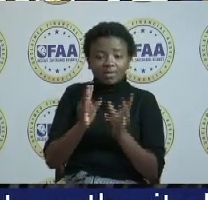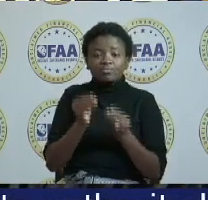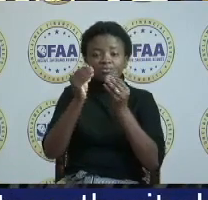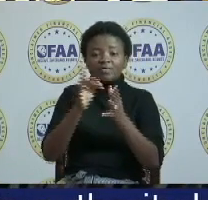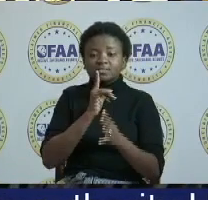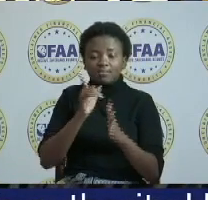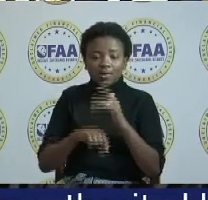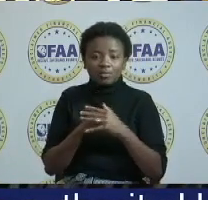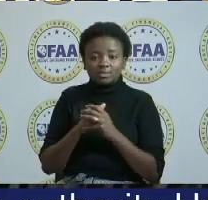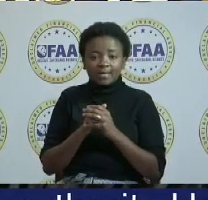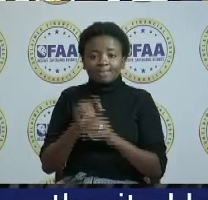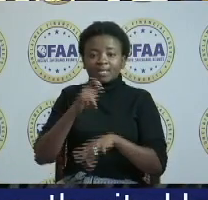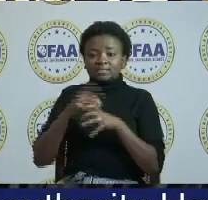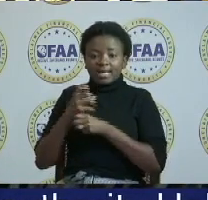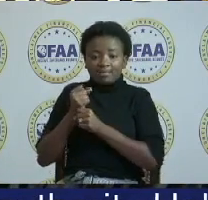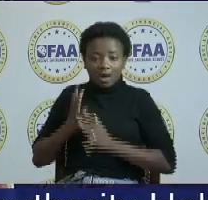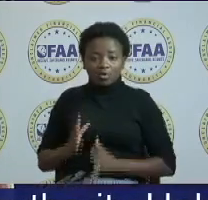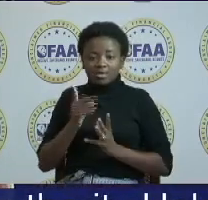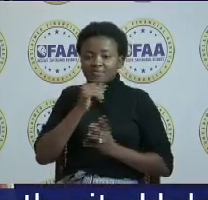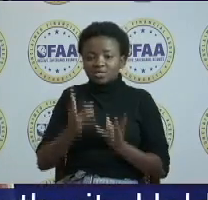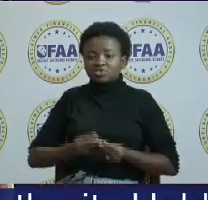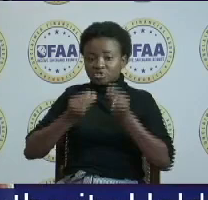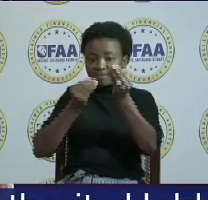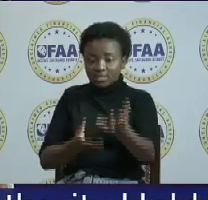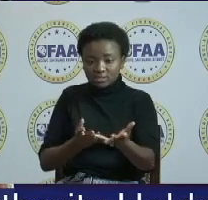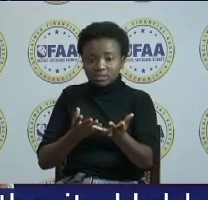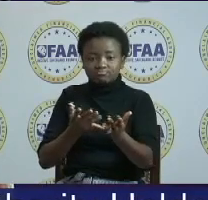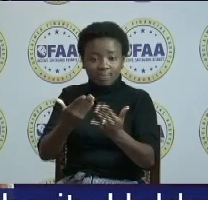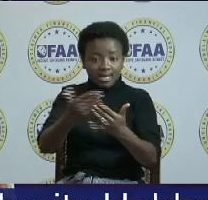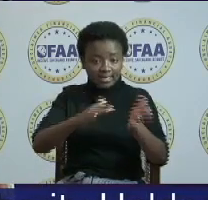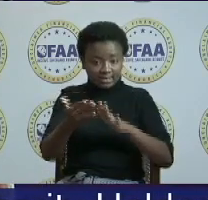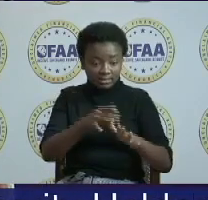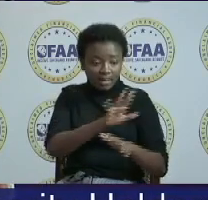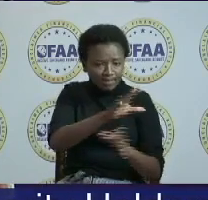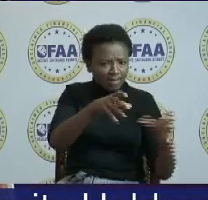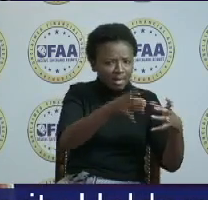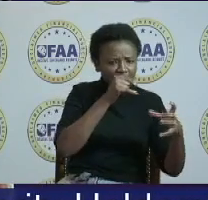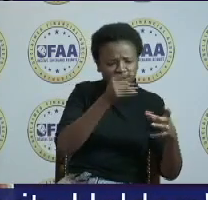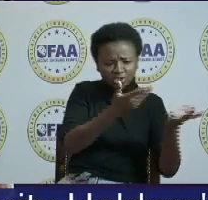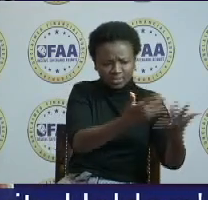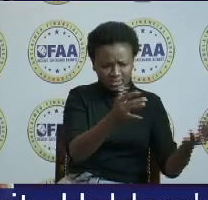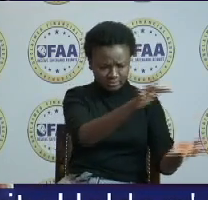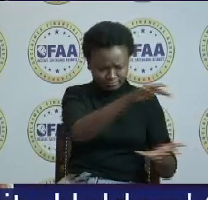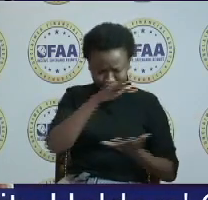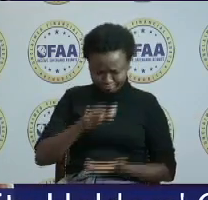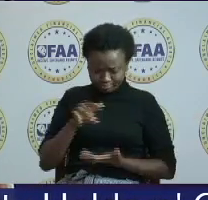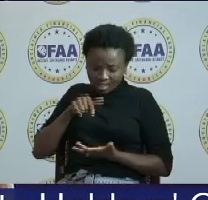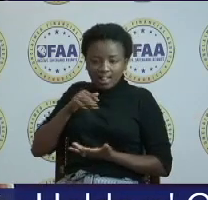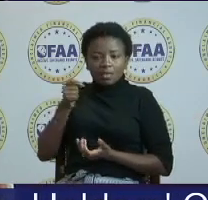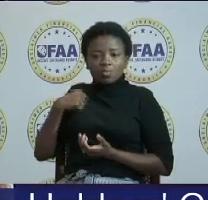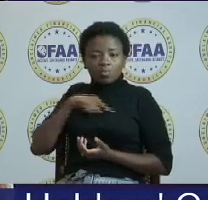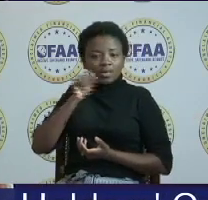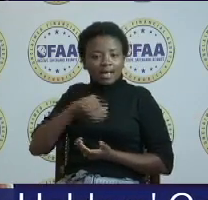that once a holder has submitted returns to the authority, they are meant to maintain those records for 10